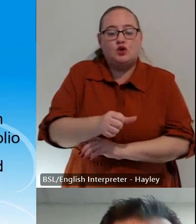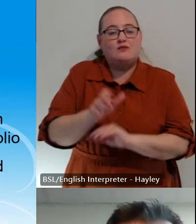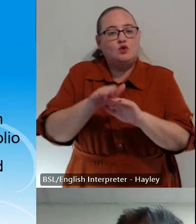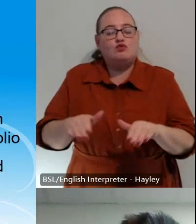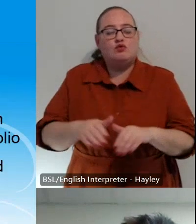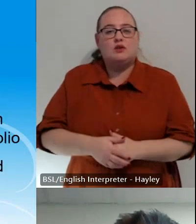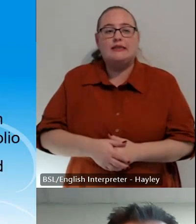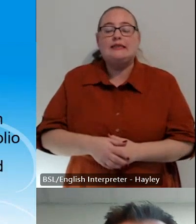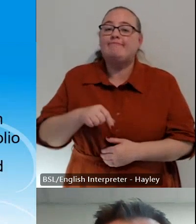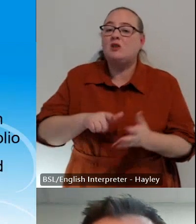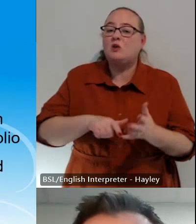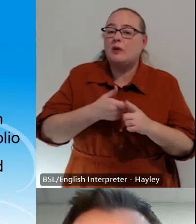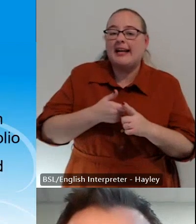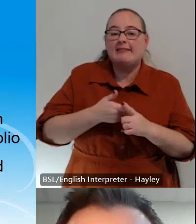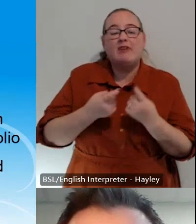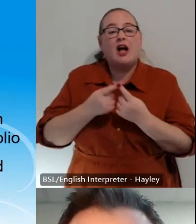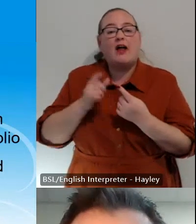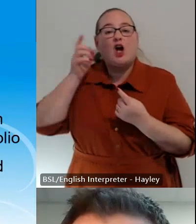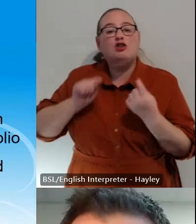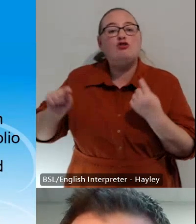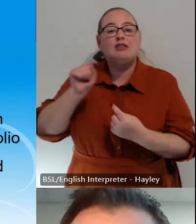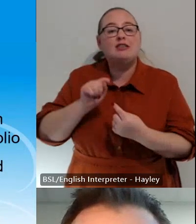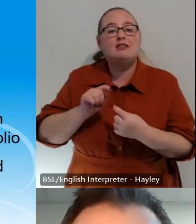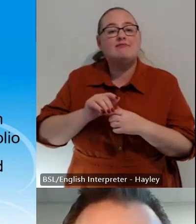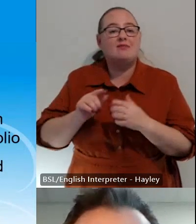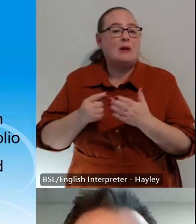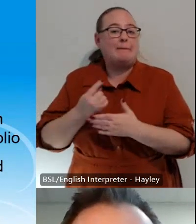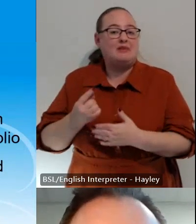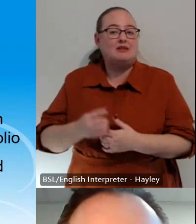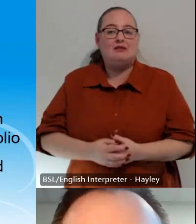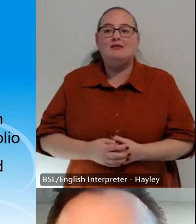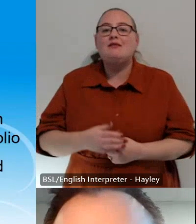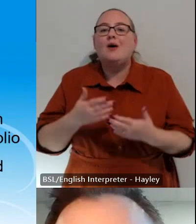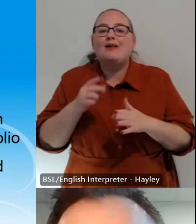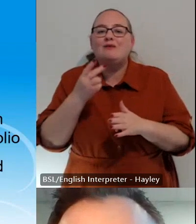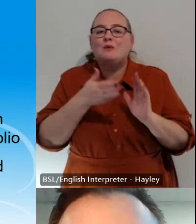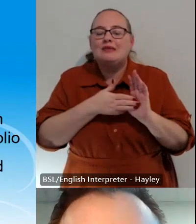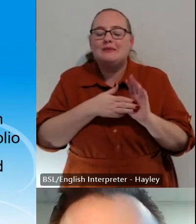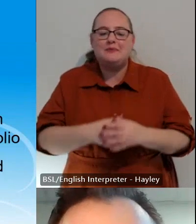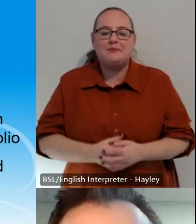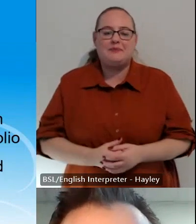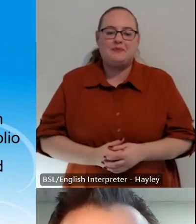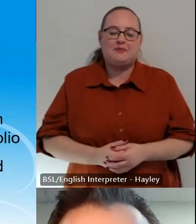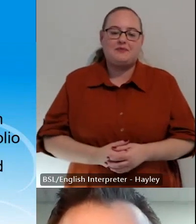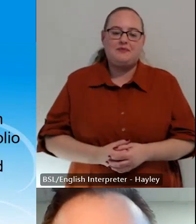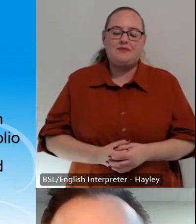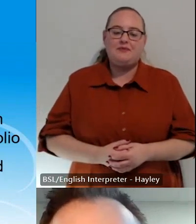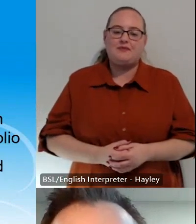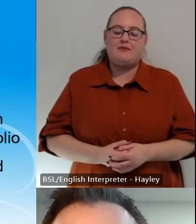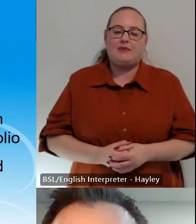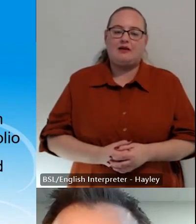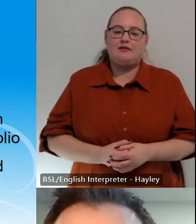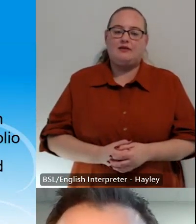happening. 2 minutes, so last, Steve. 2 minutes, sorry, thank you. Thank you. So the last thing to cover in terms of